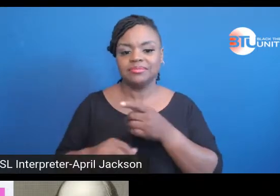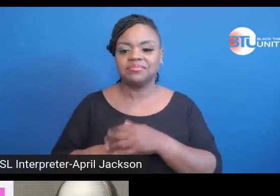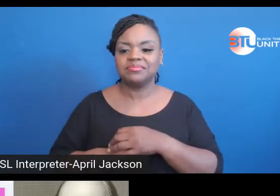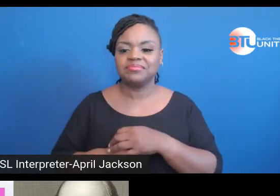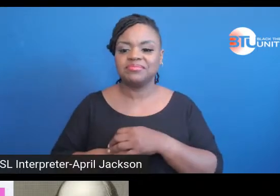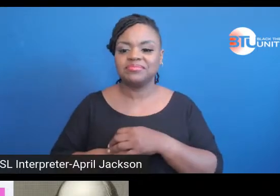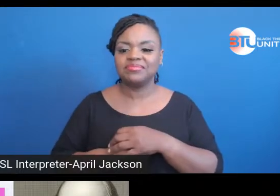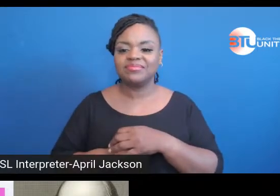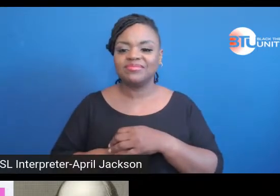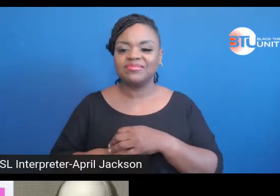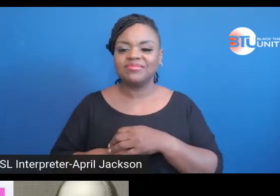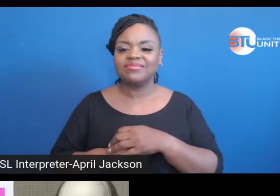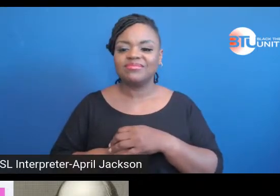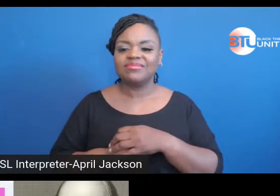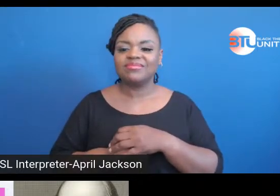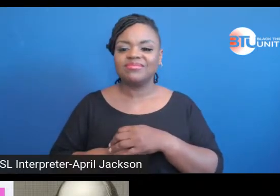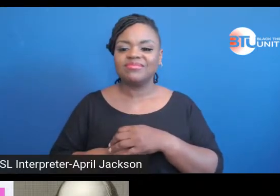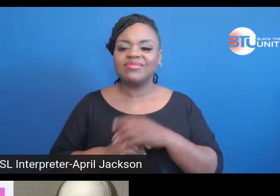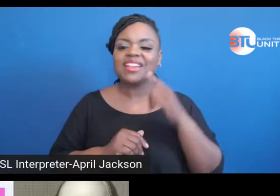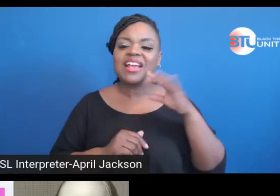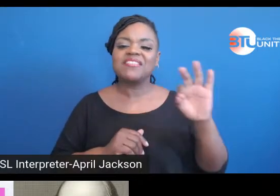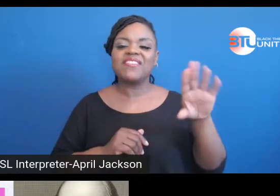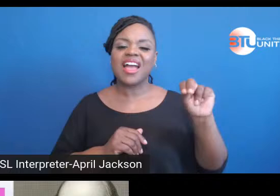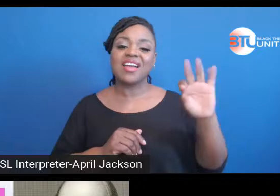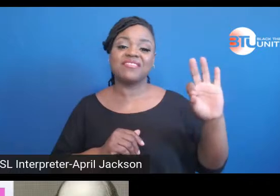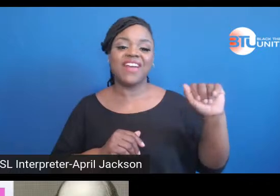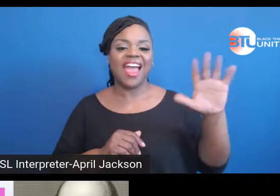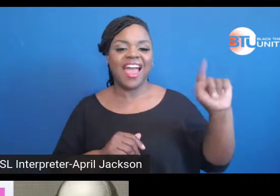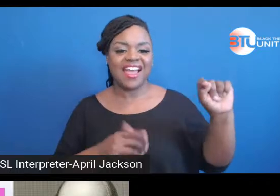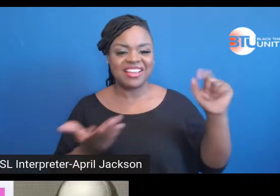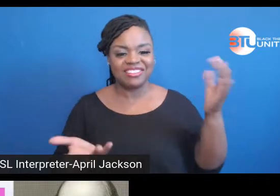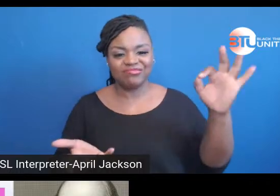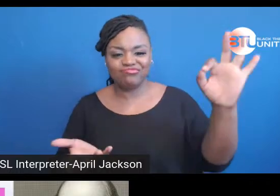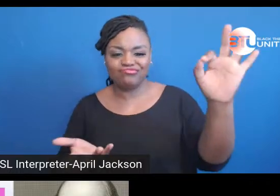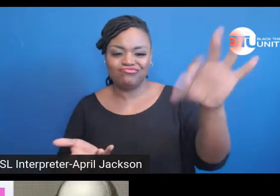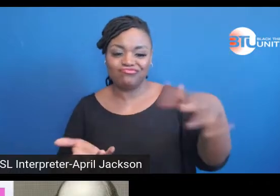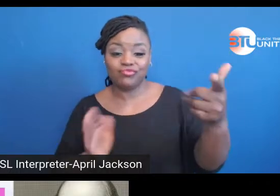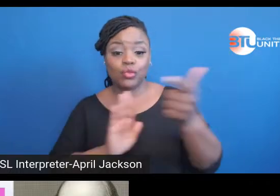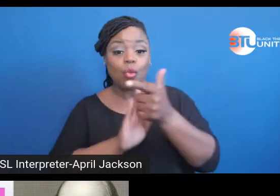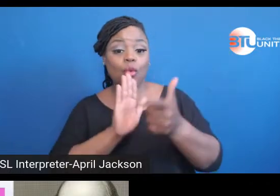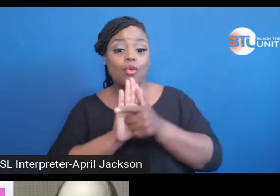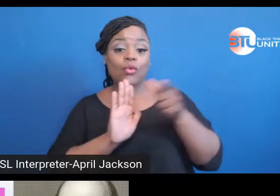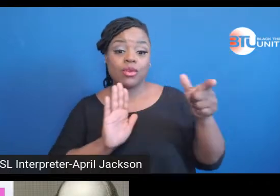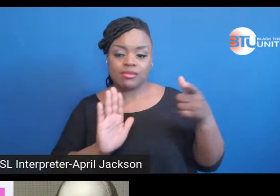But that's a fun fact about, well, fun for lawyers, about the length of copyright.